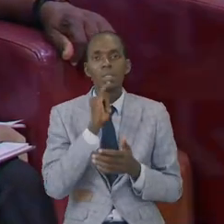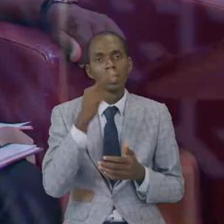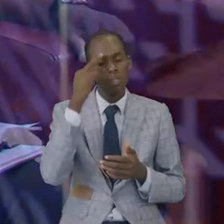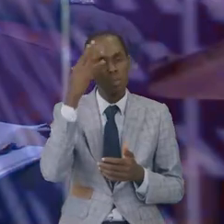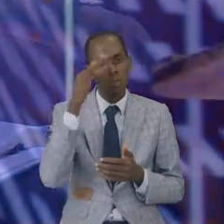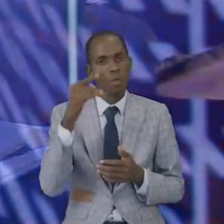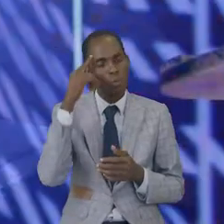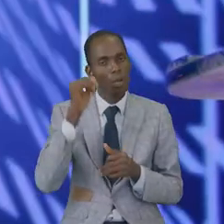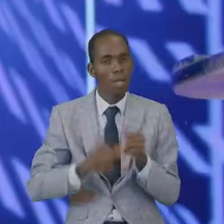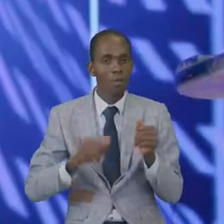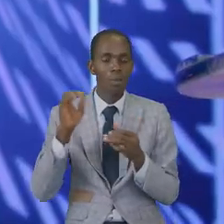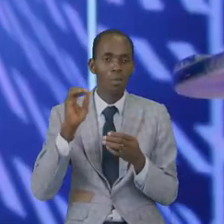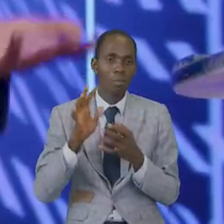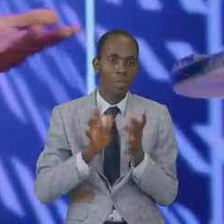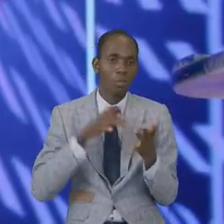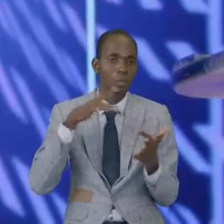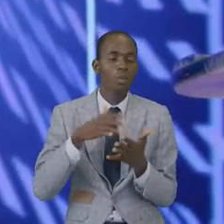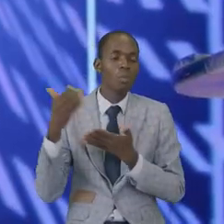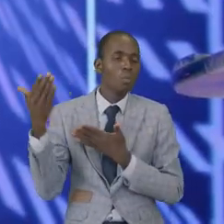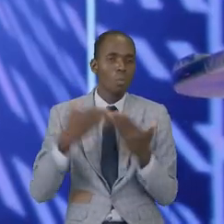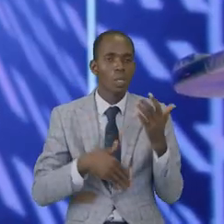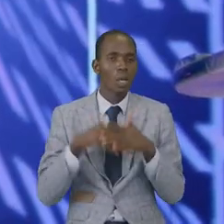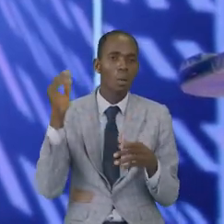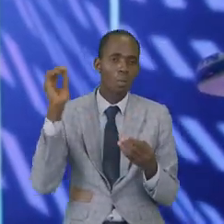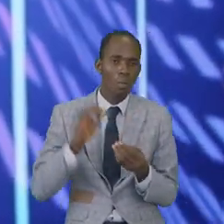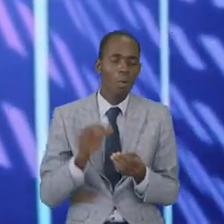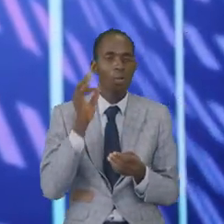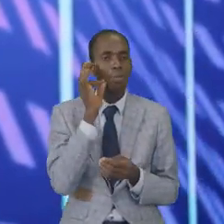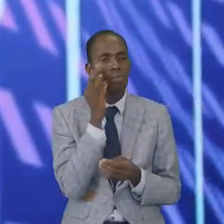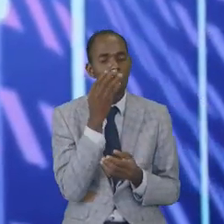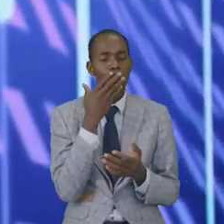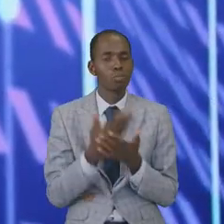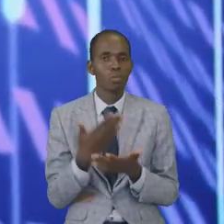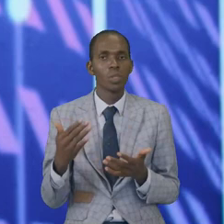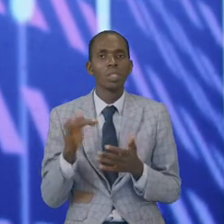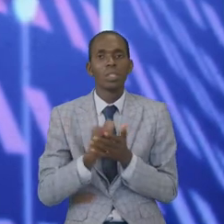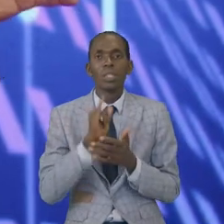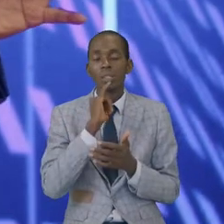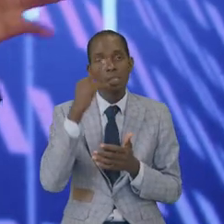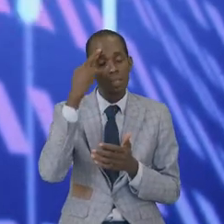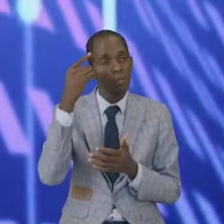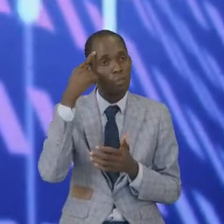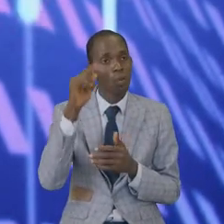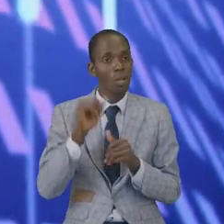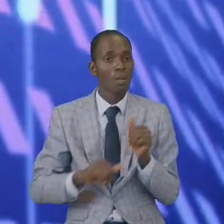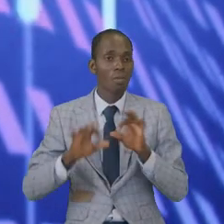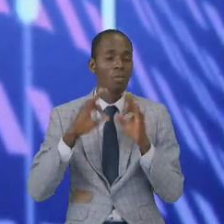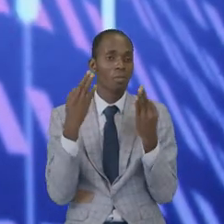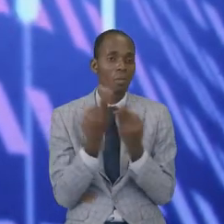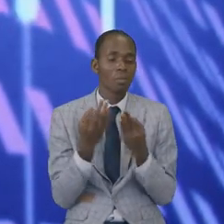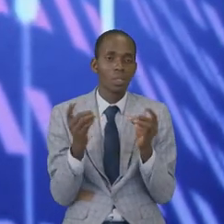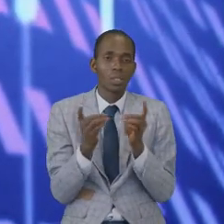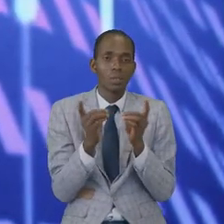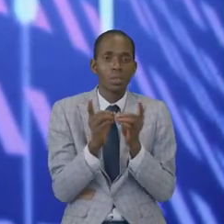we have, bring forth more fruit. That's the reason for every family devotion, personal devotion we have every